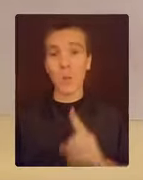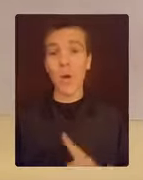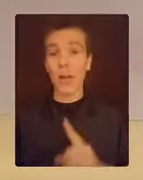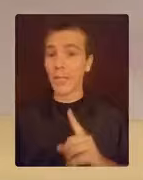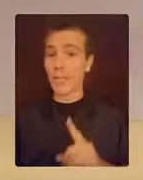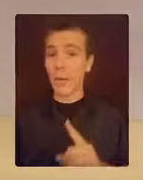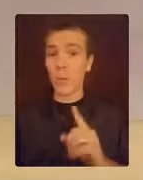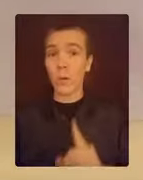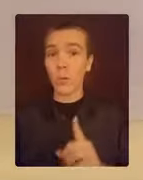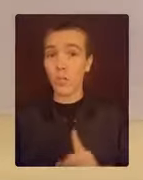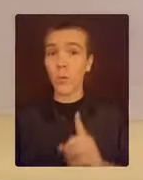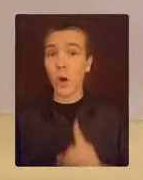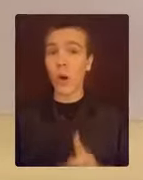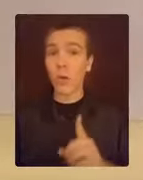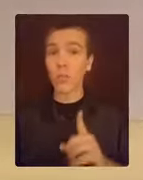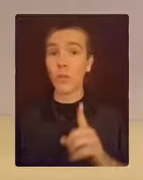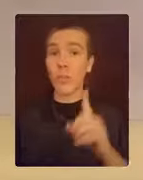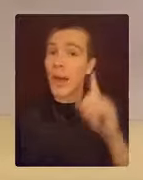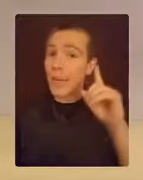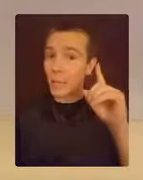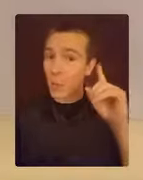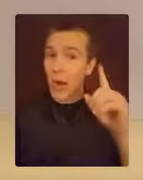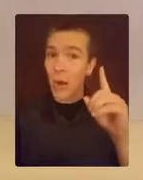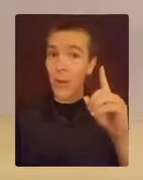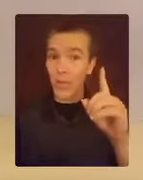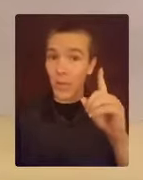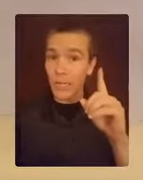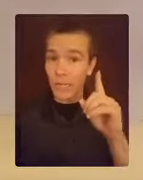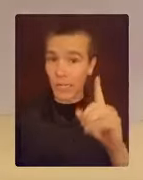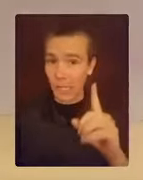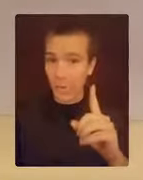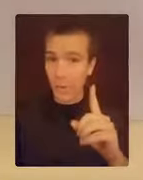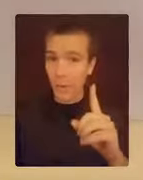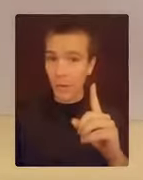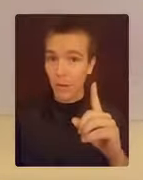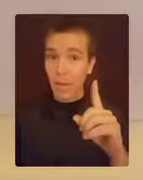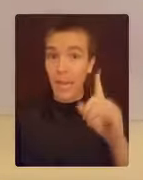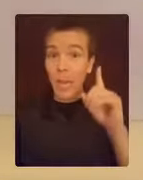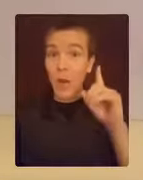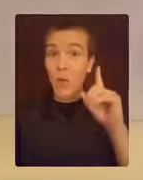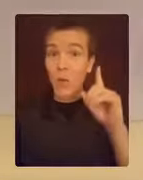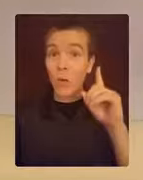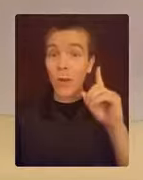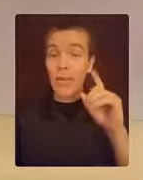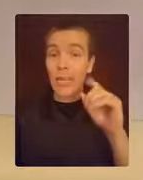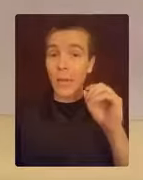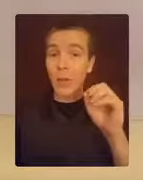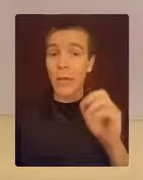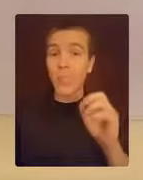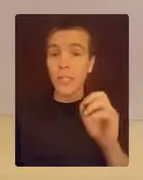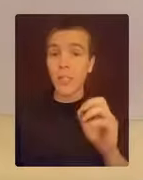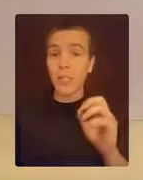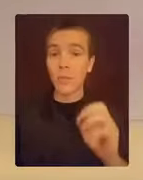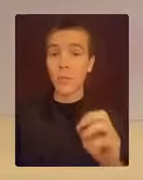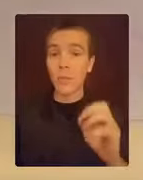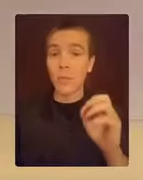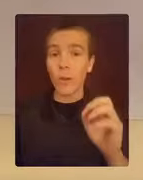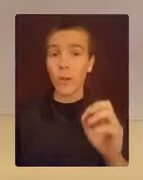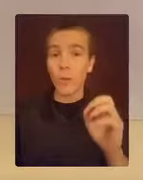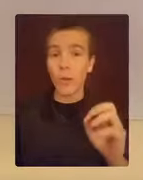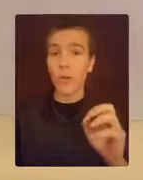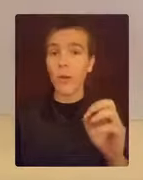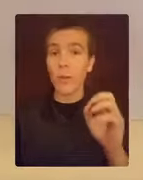because like I said, once your mind is aware that it is asleep, it go your anything your imagination comes up